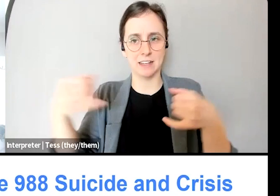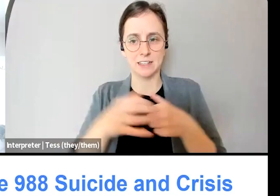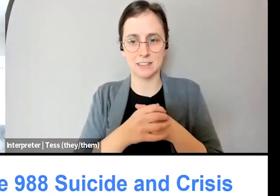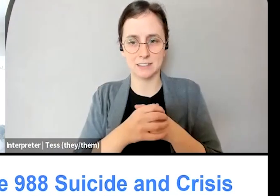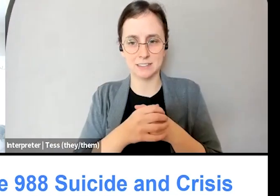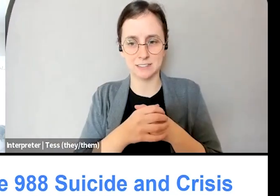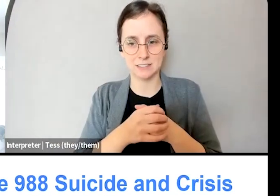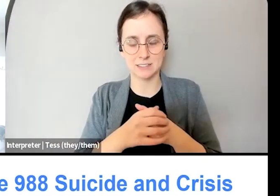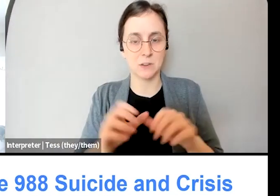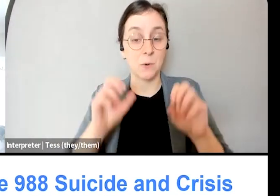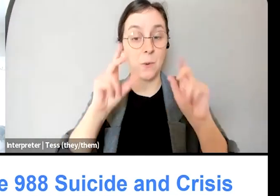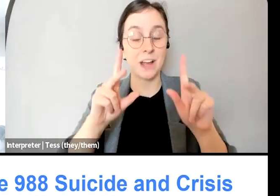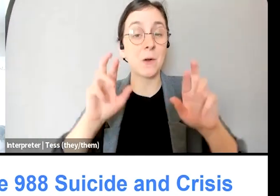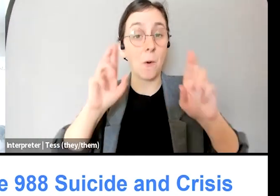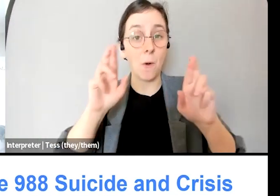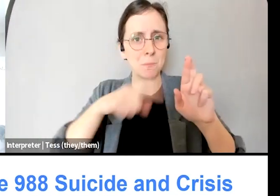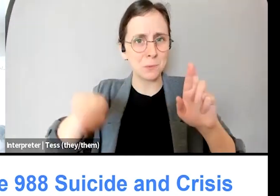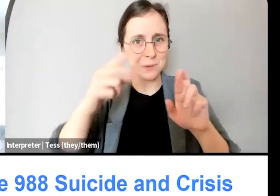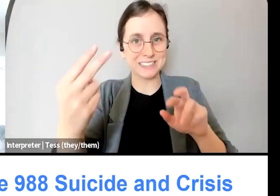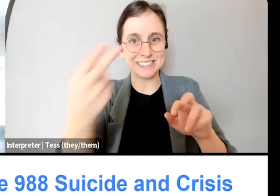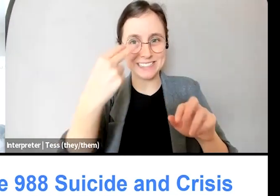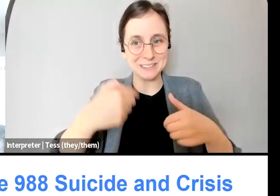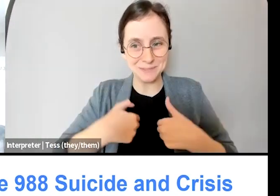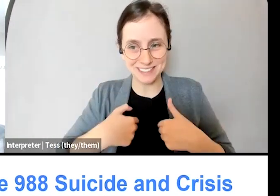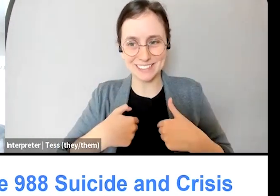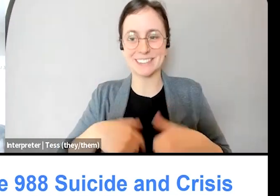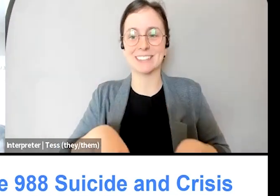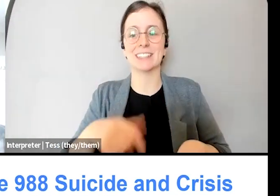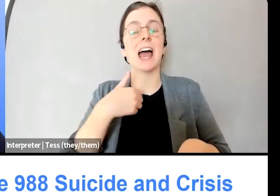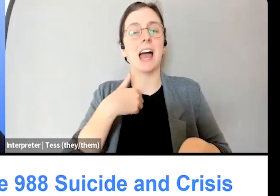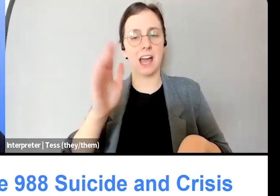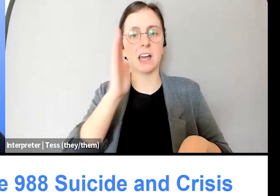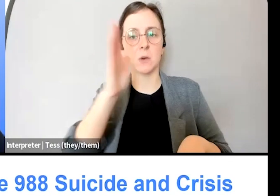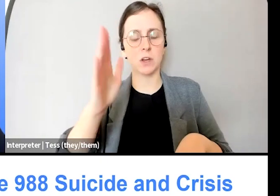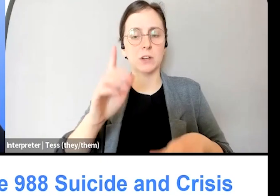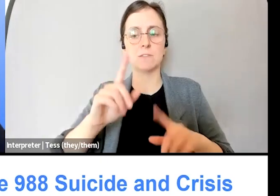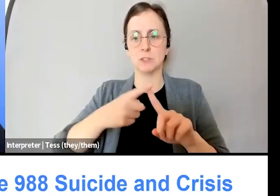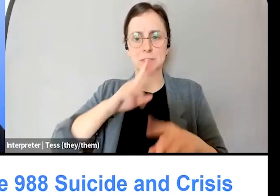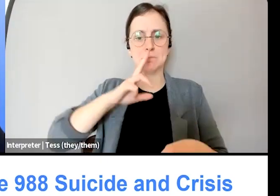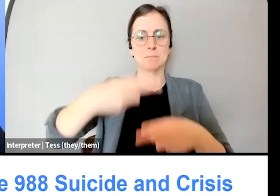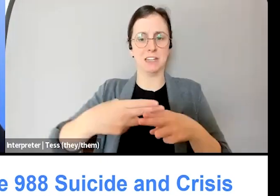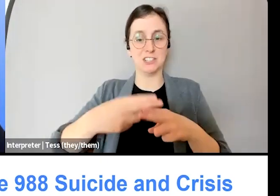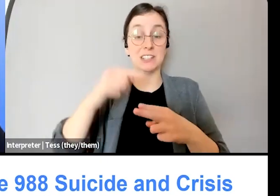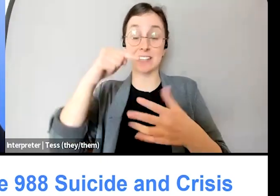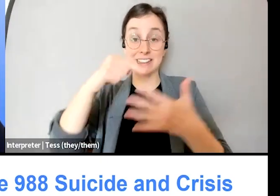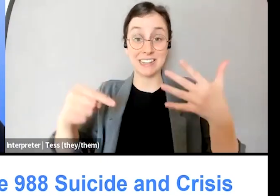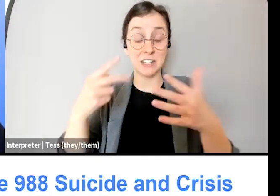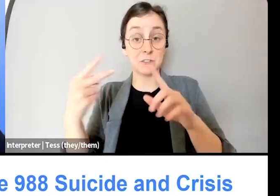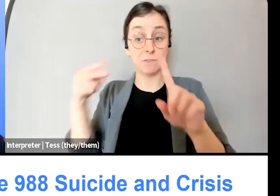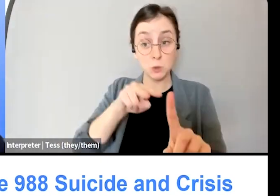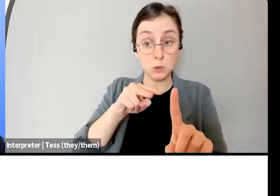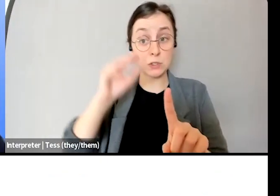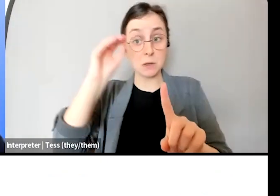There we go. Hopefully you all can see me. And I want to start with the disclaimer that the views, opinions, and content expressed